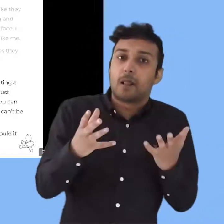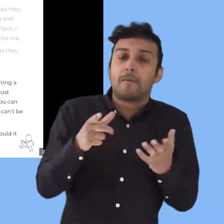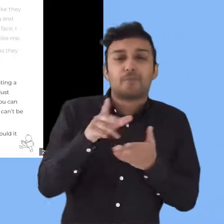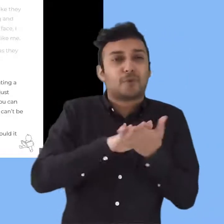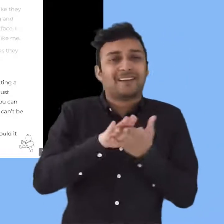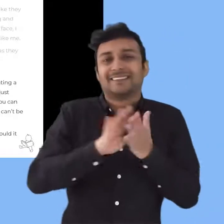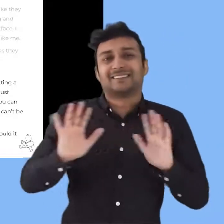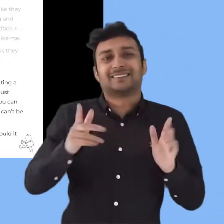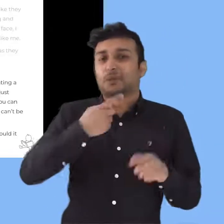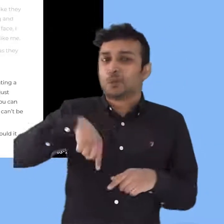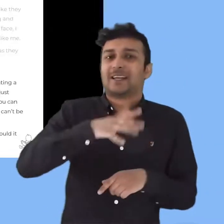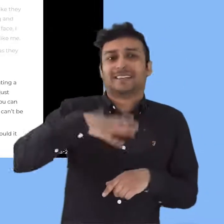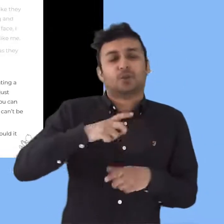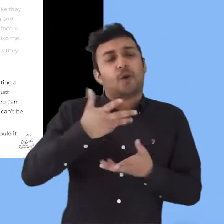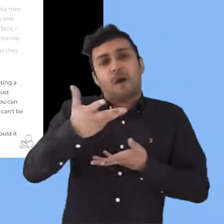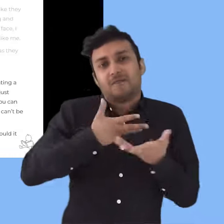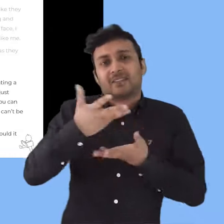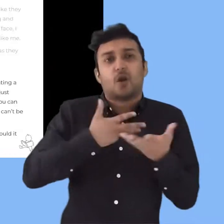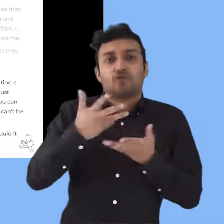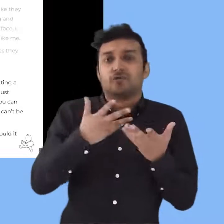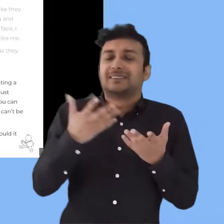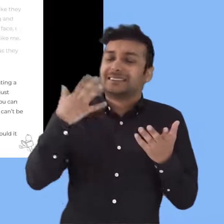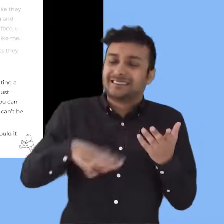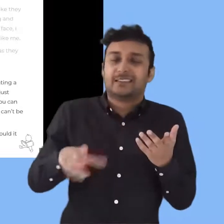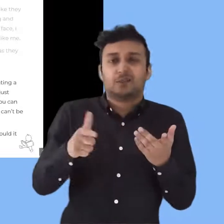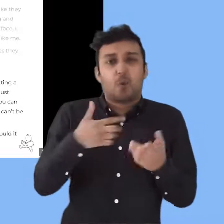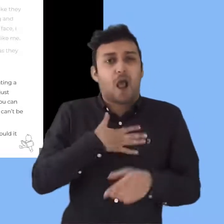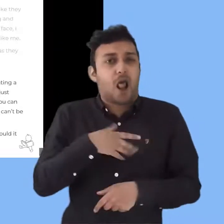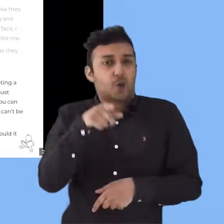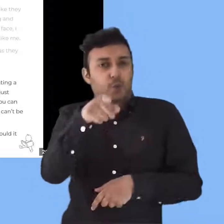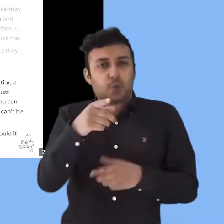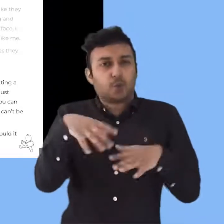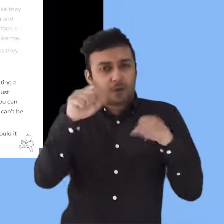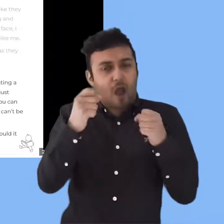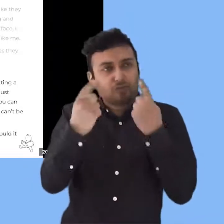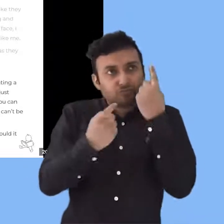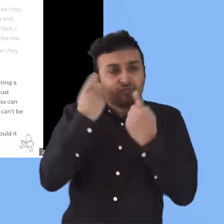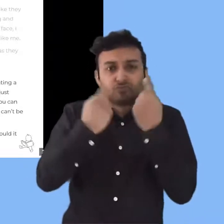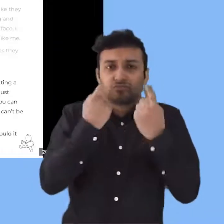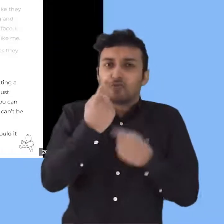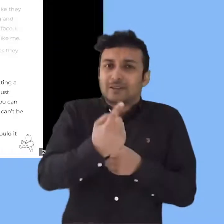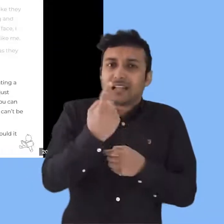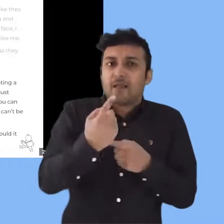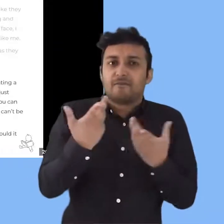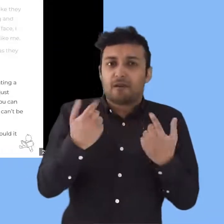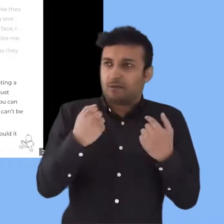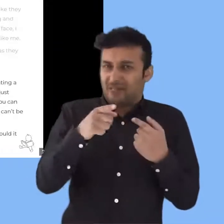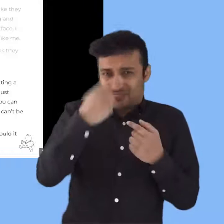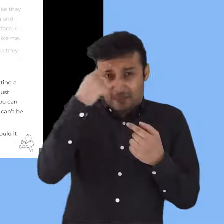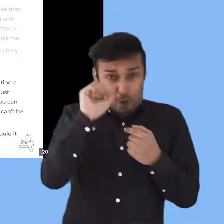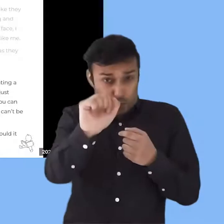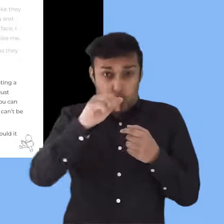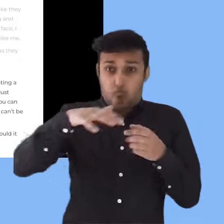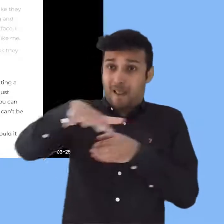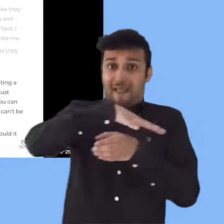conversations again as a whole. So I want you to sit here and reflect. Have you in your setting ever broached this topic with